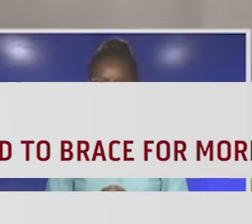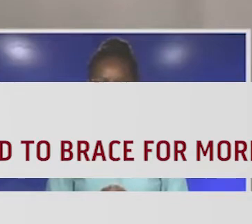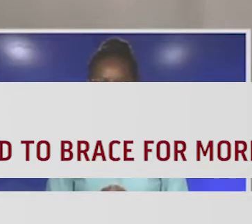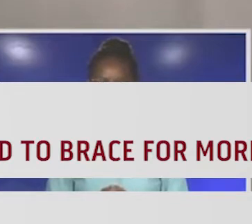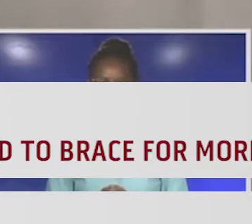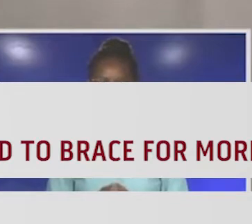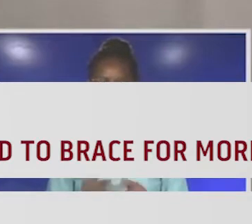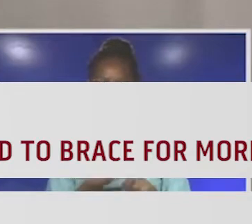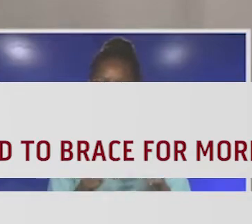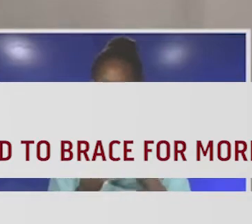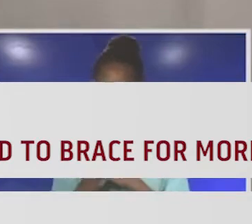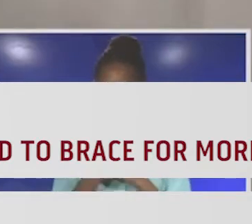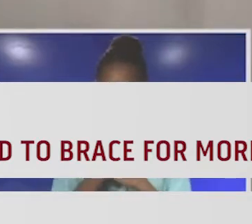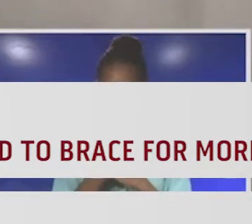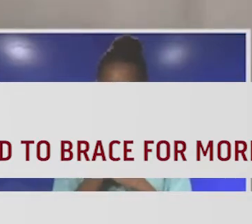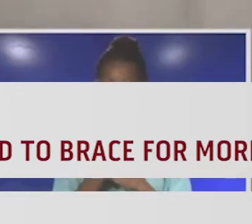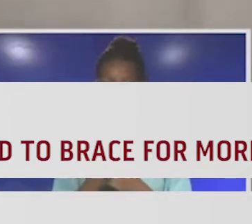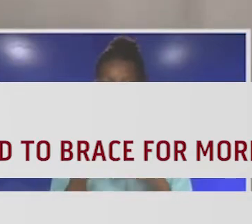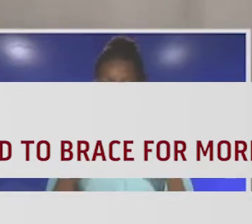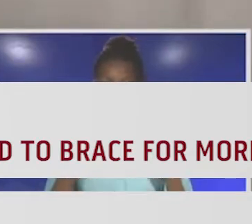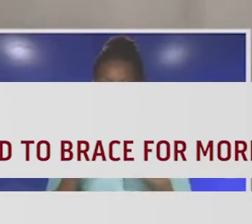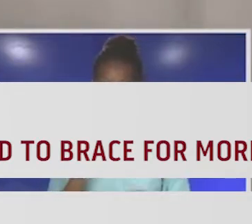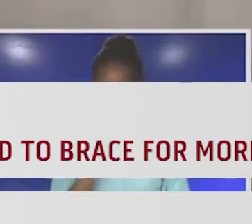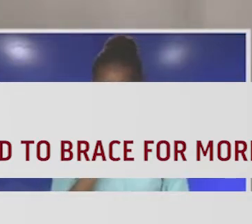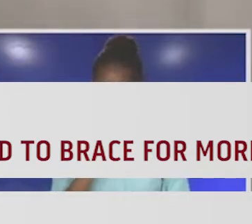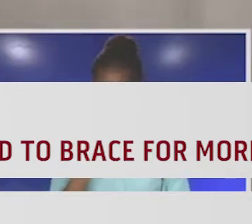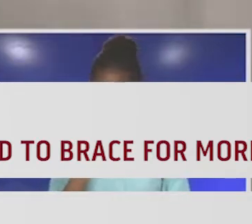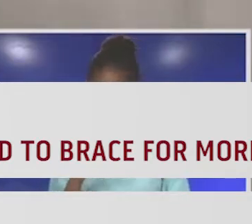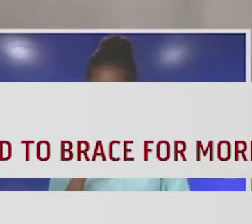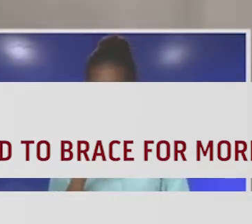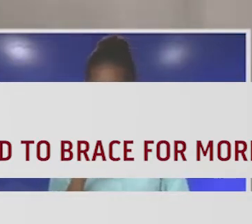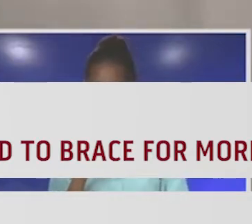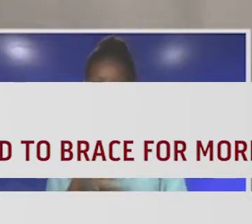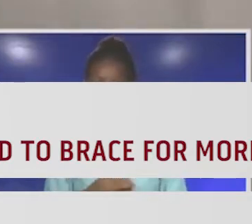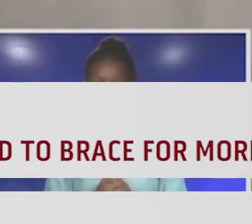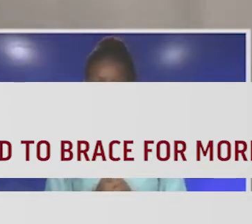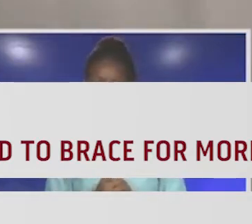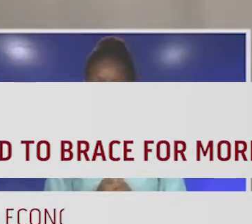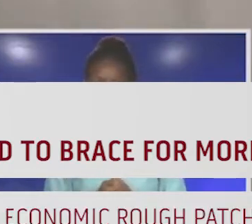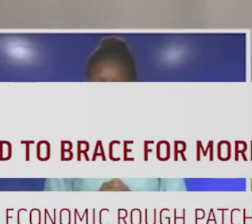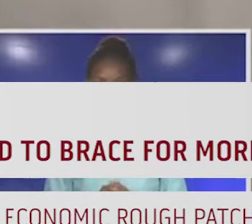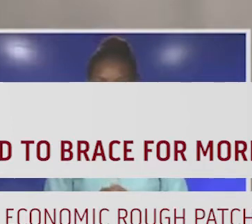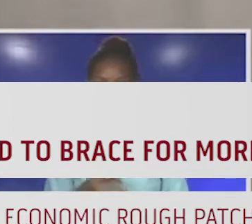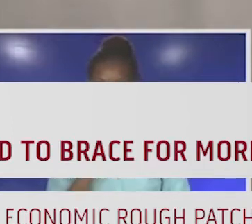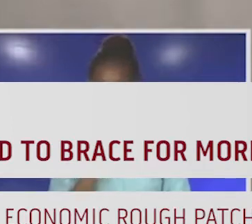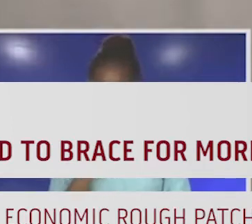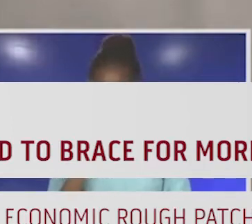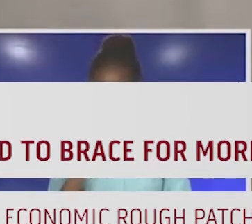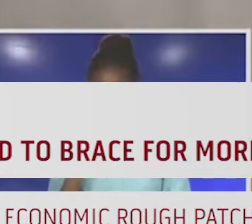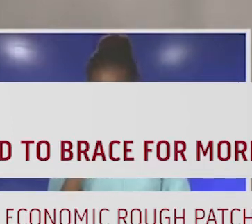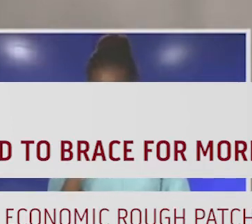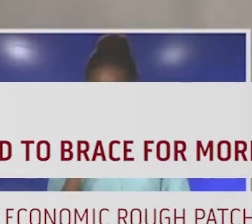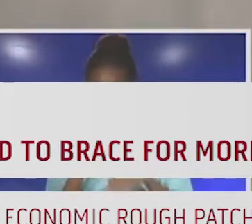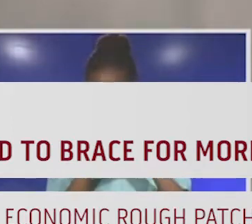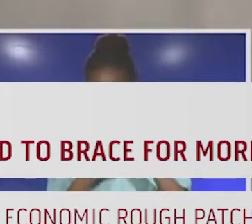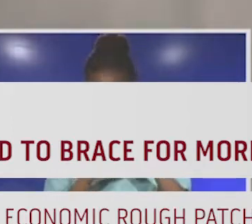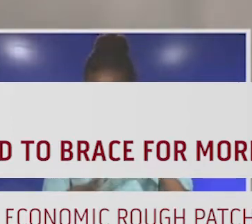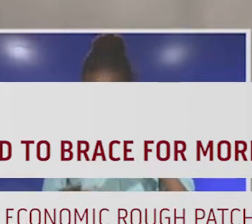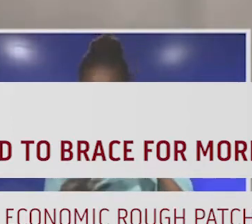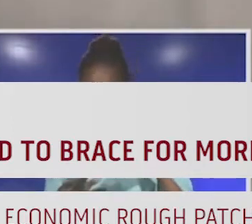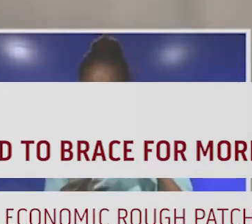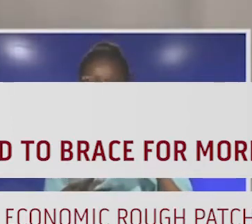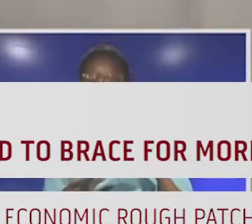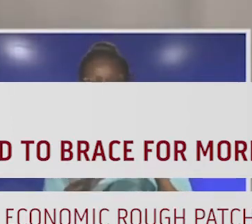this morning. These are significant road blocking events. 28 of them have been dealt with already, which means we have just a few that